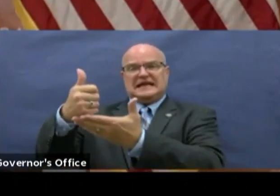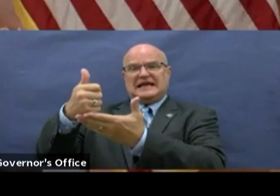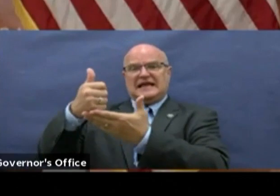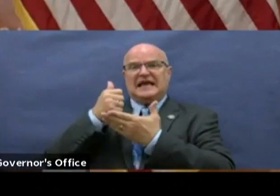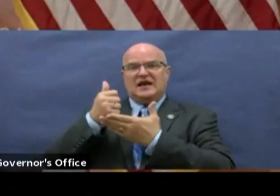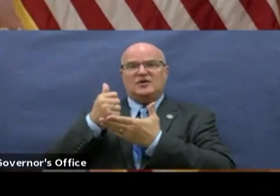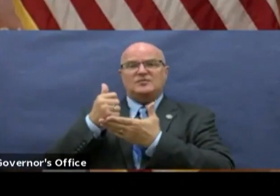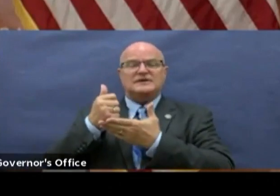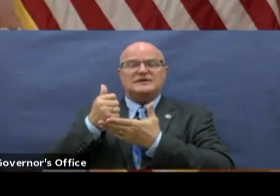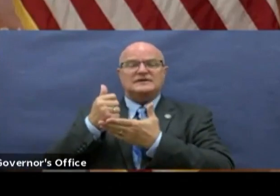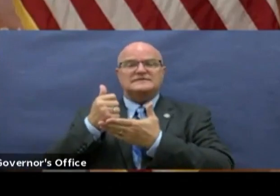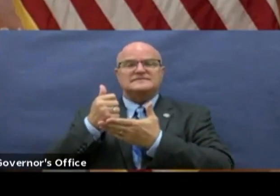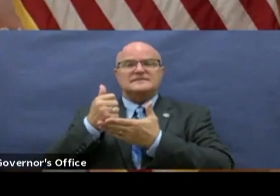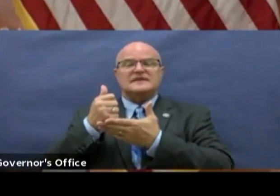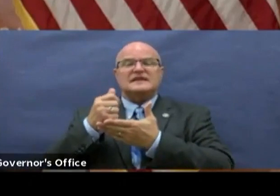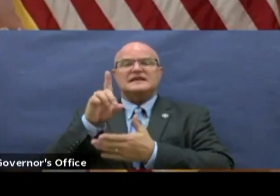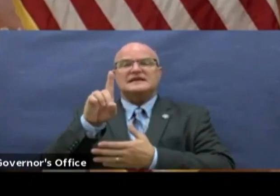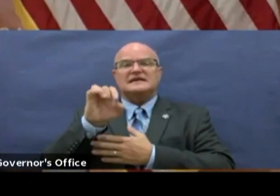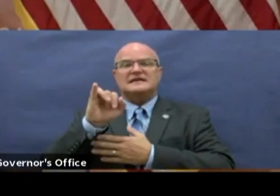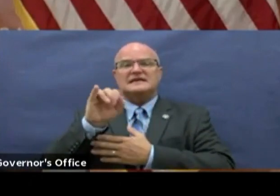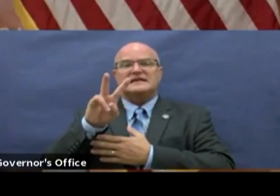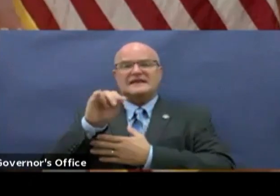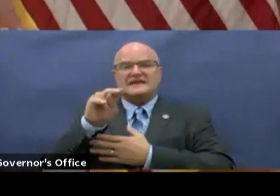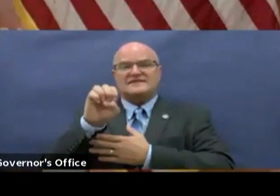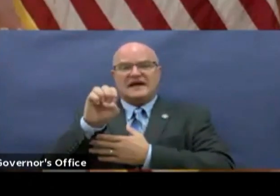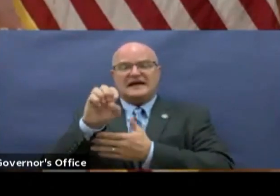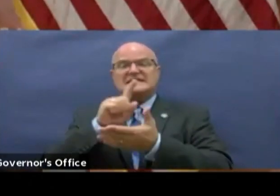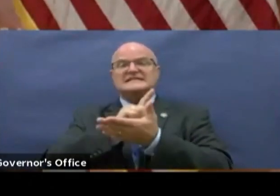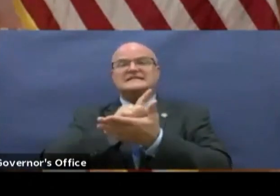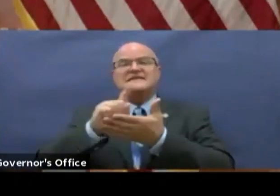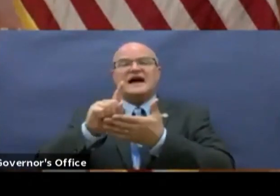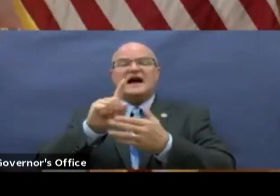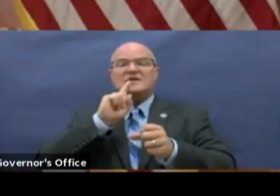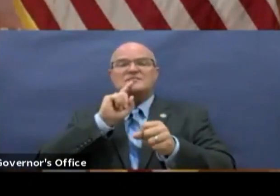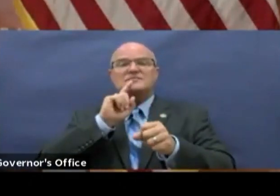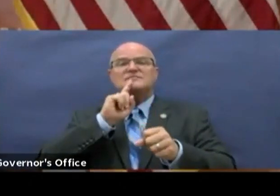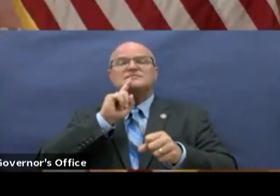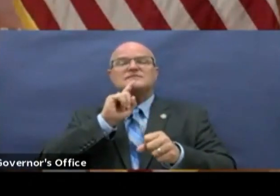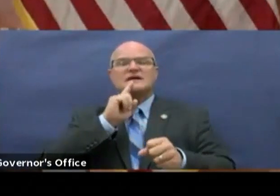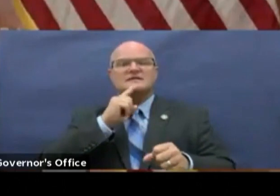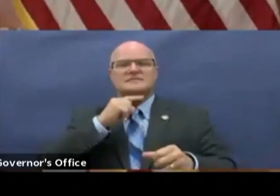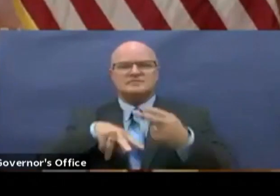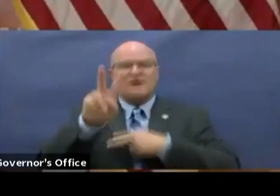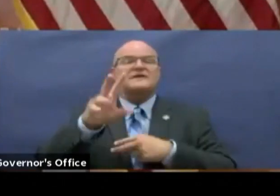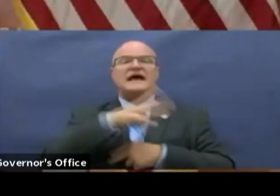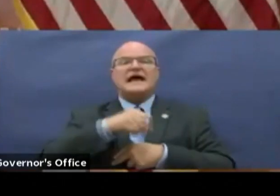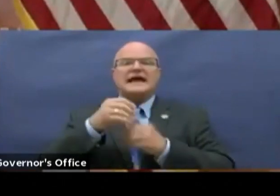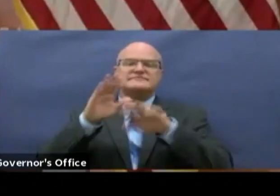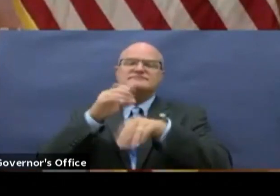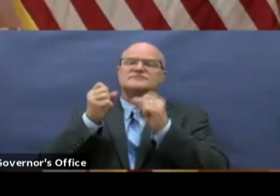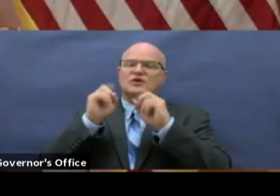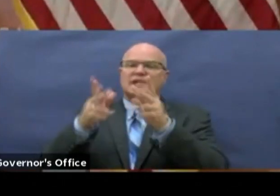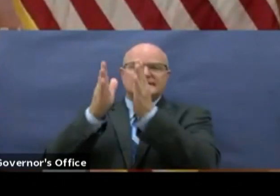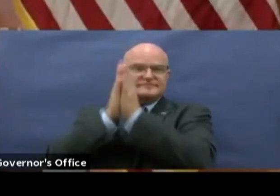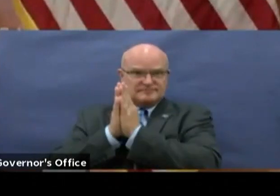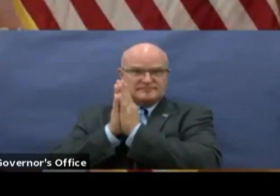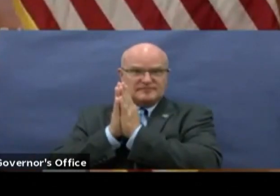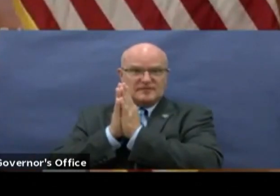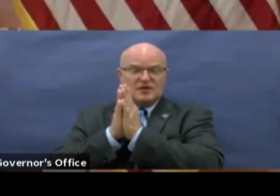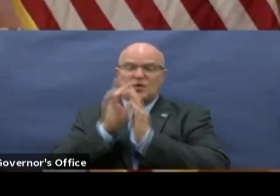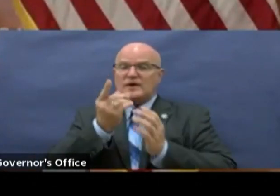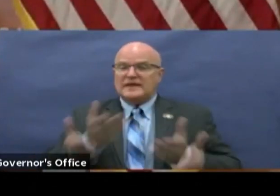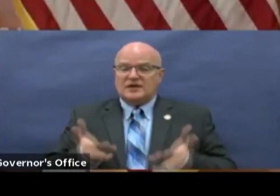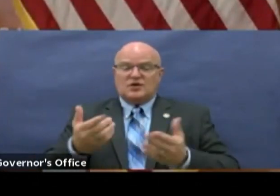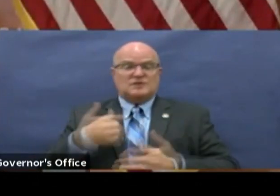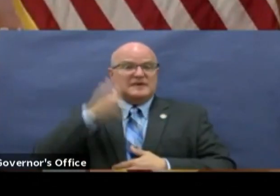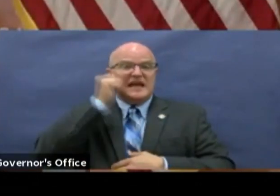divine providence, and it is the right thing to do to call upon him. And one of the things that encourages me every